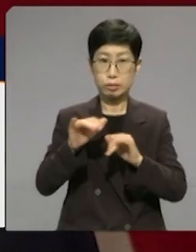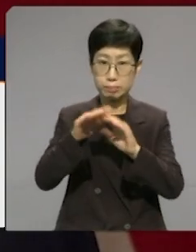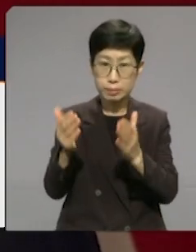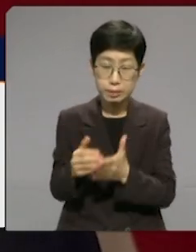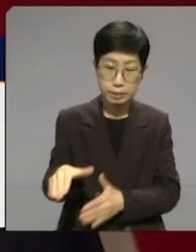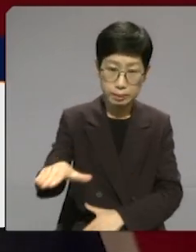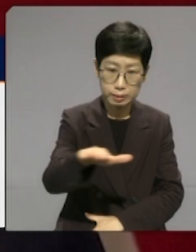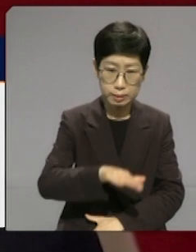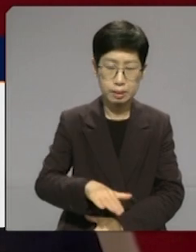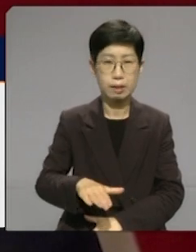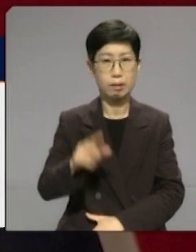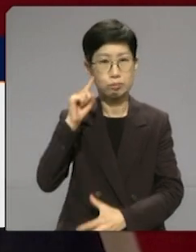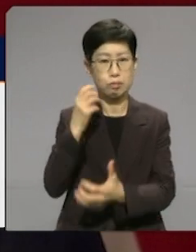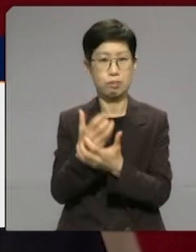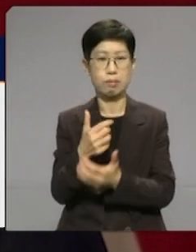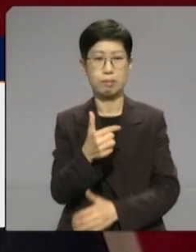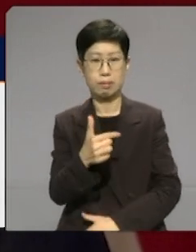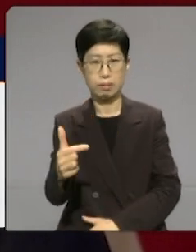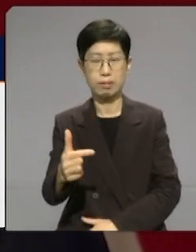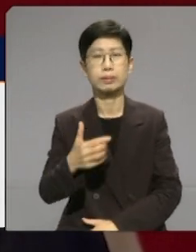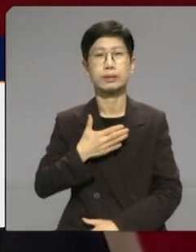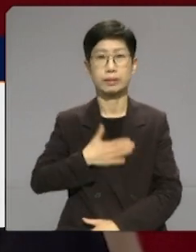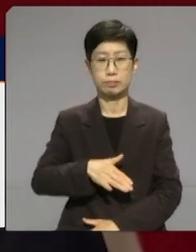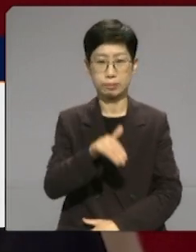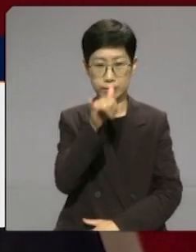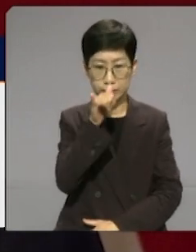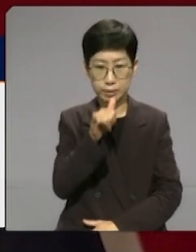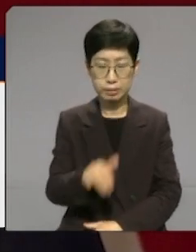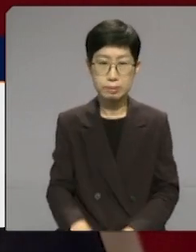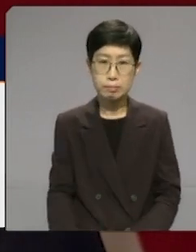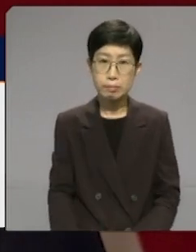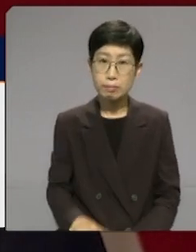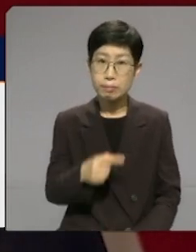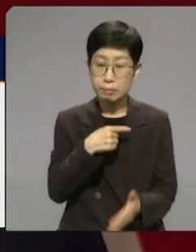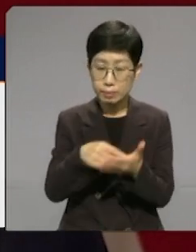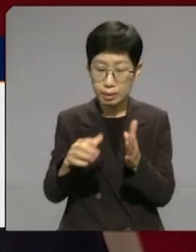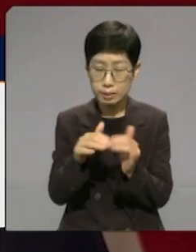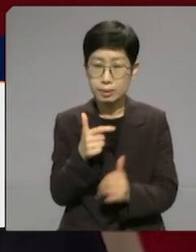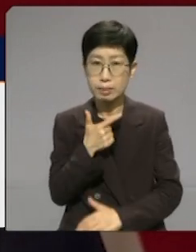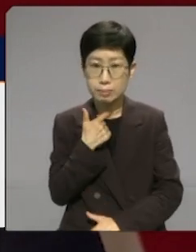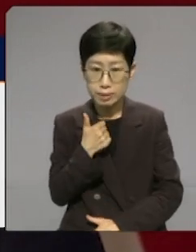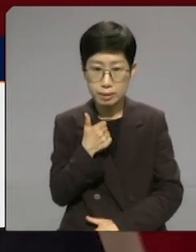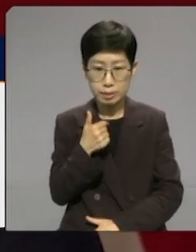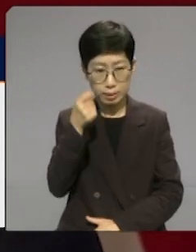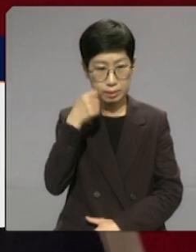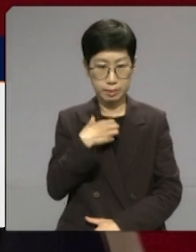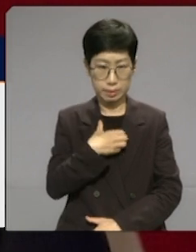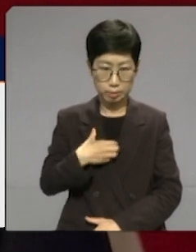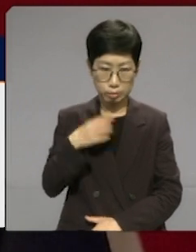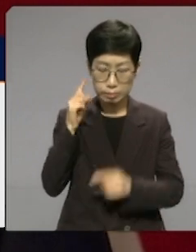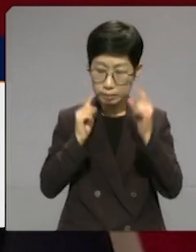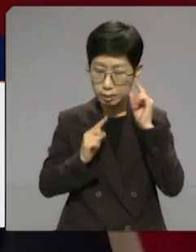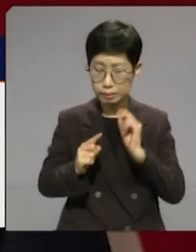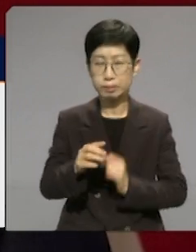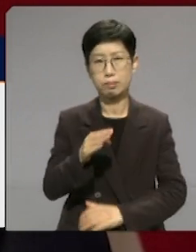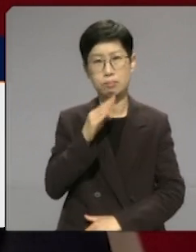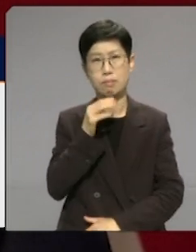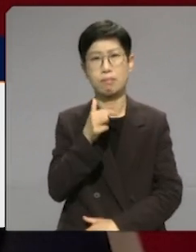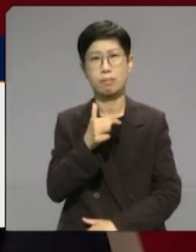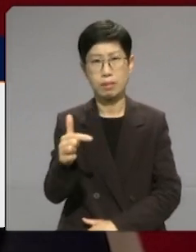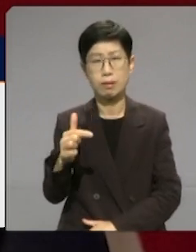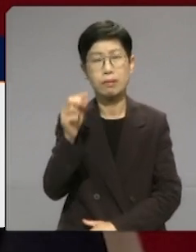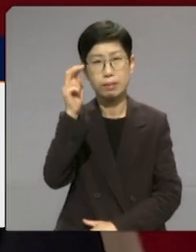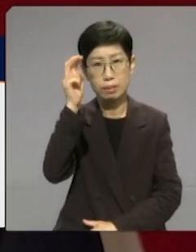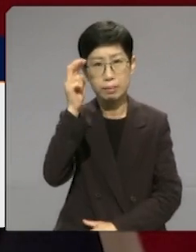And I know the whole country is deeply shocked at what they've seen and what they've heard. It's almost impossible